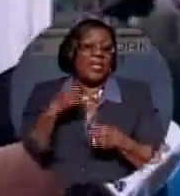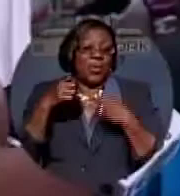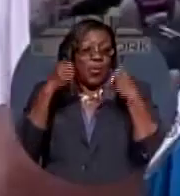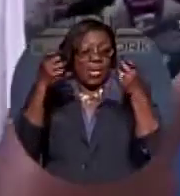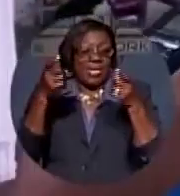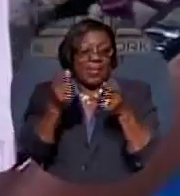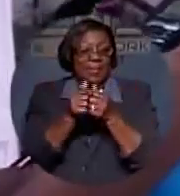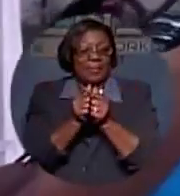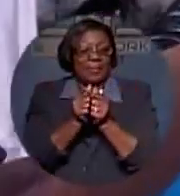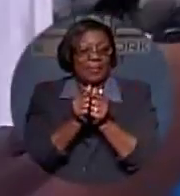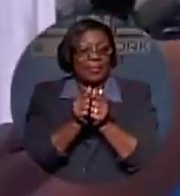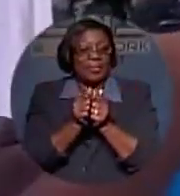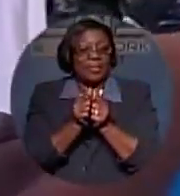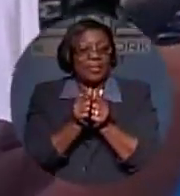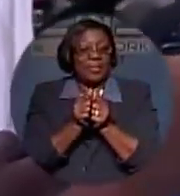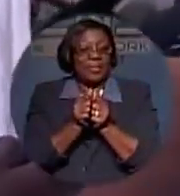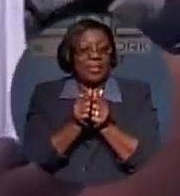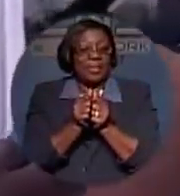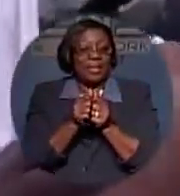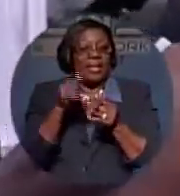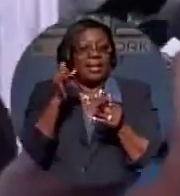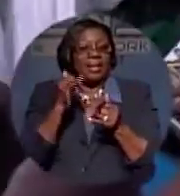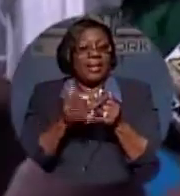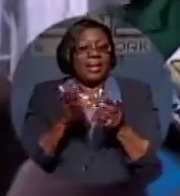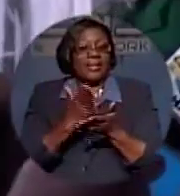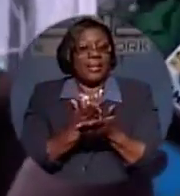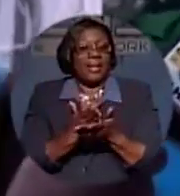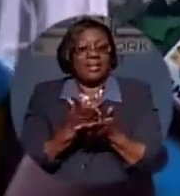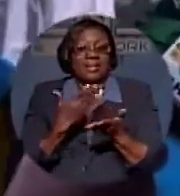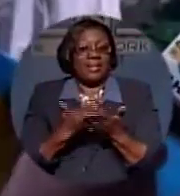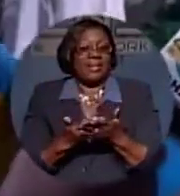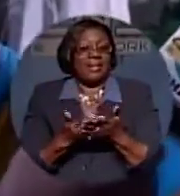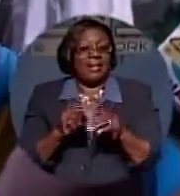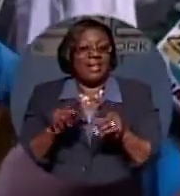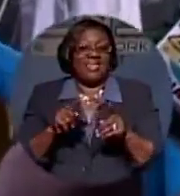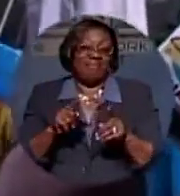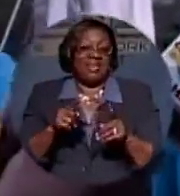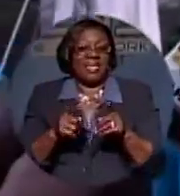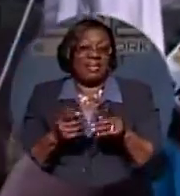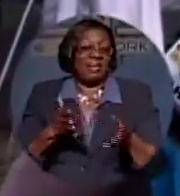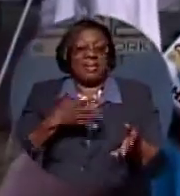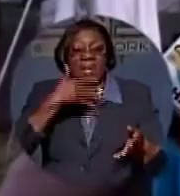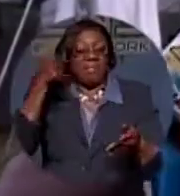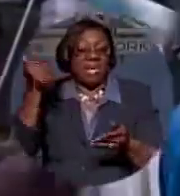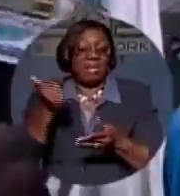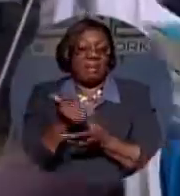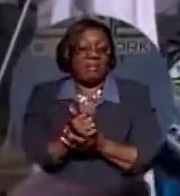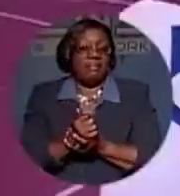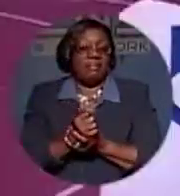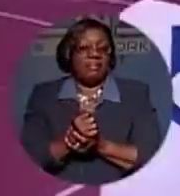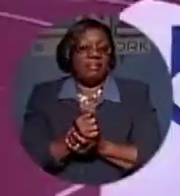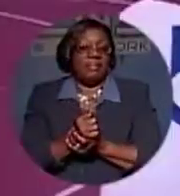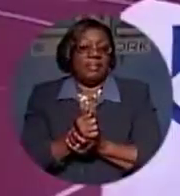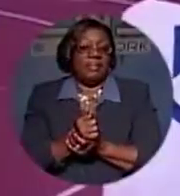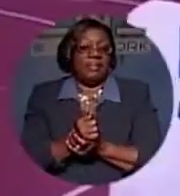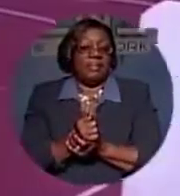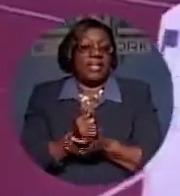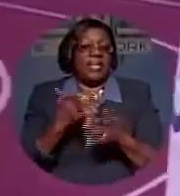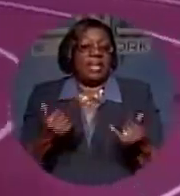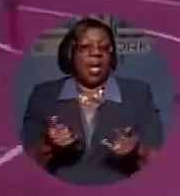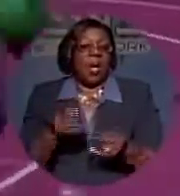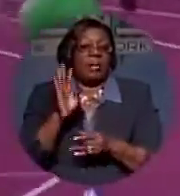leg? Man, the last leg was good, but could have done better. Could have done better. Now on